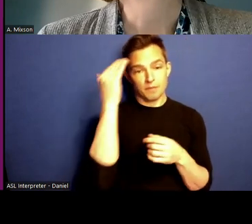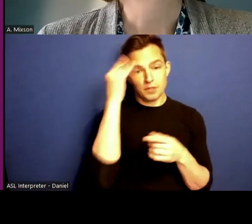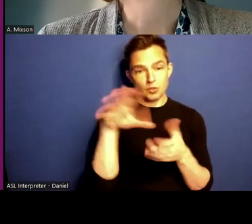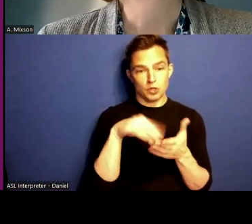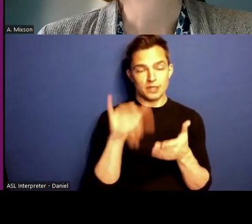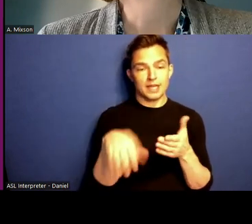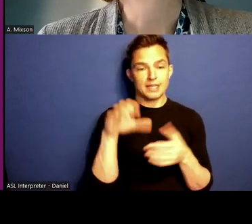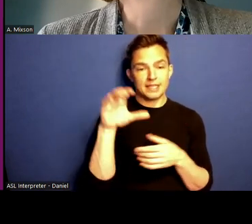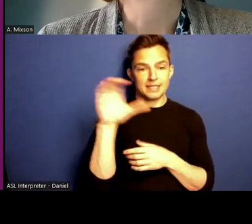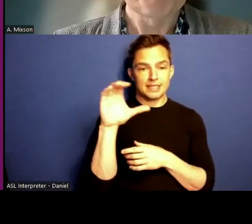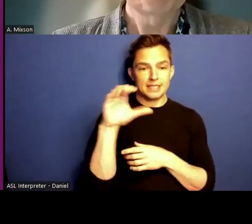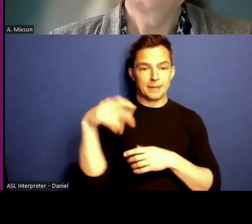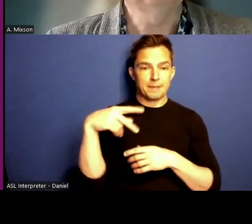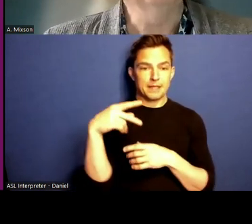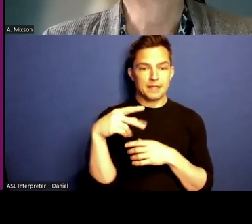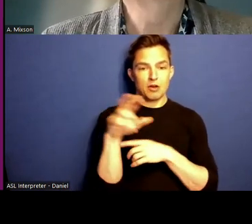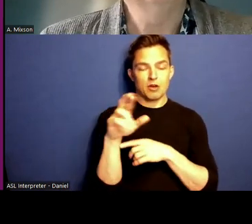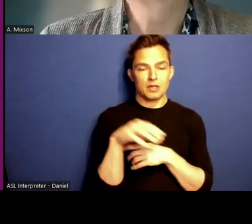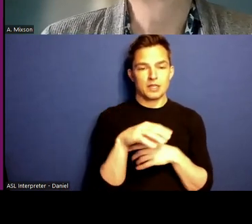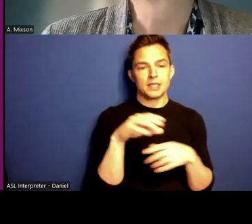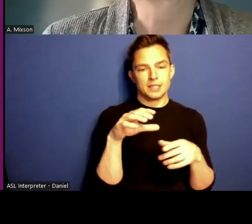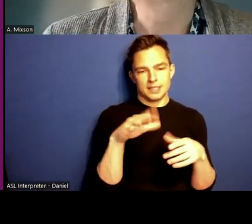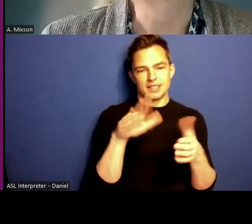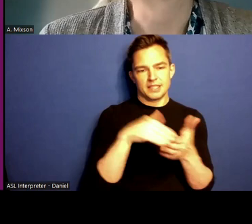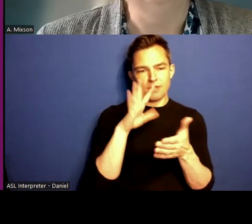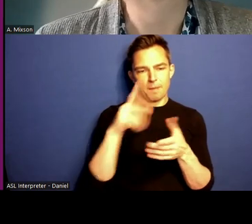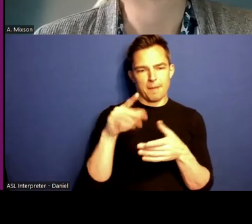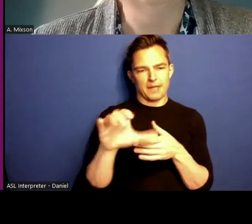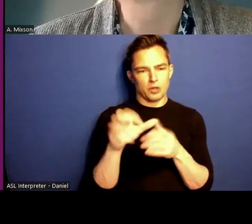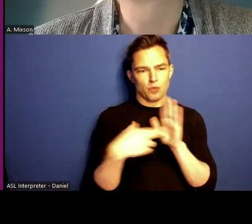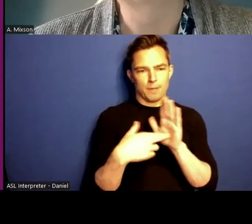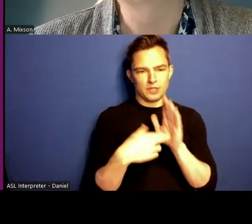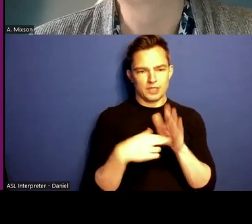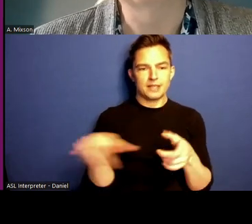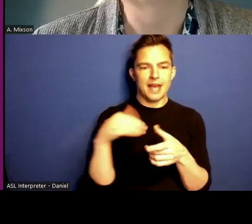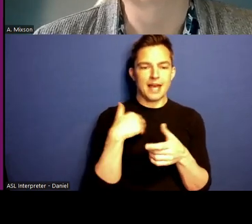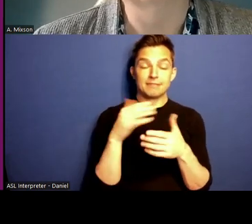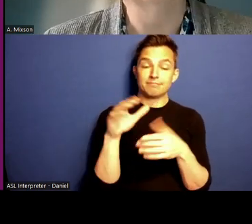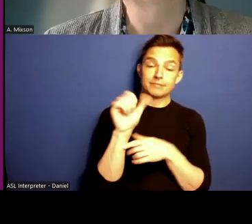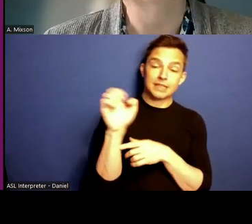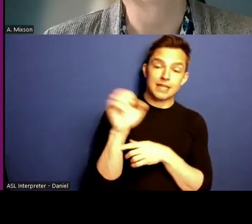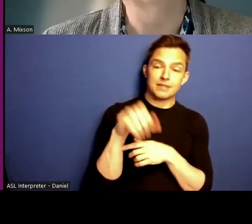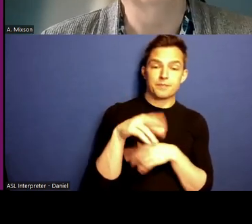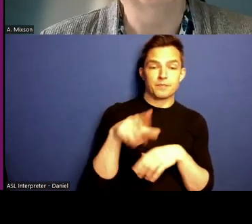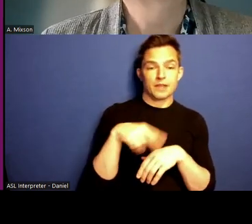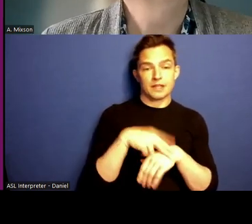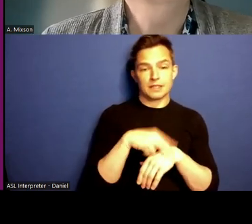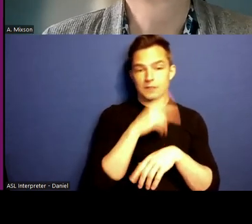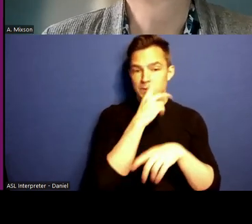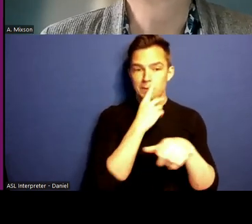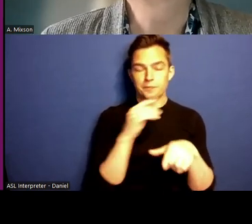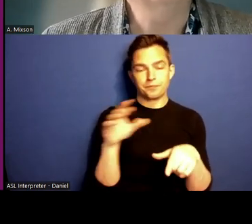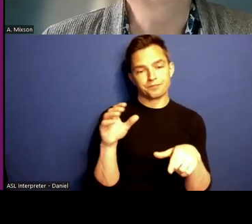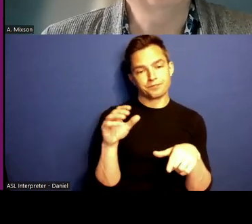CPR, Center for Public Representation, did a very similar case that had national import, the Rosie D case. So a lot